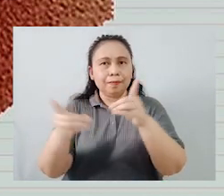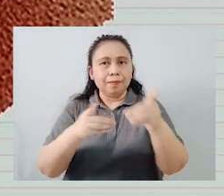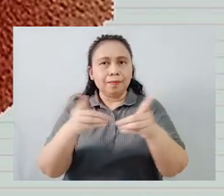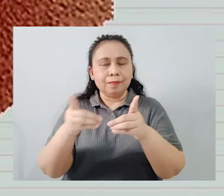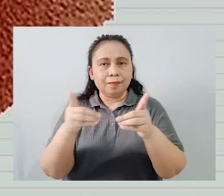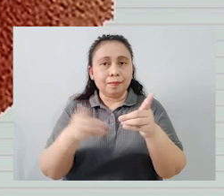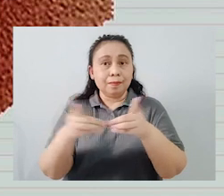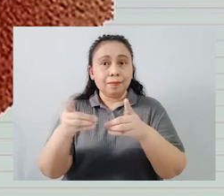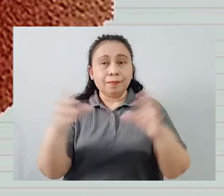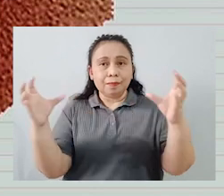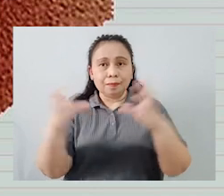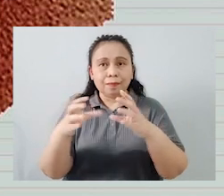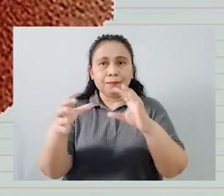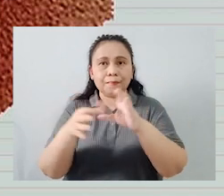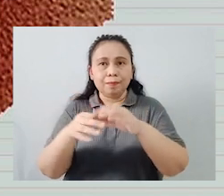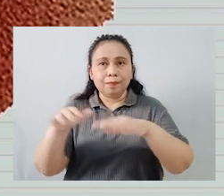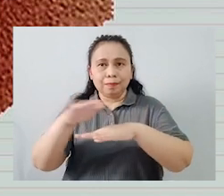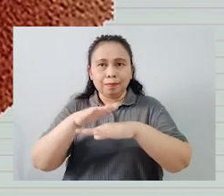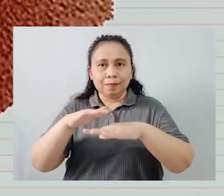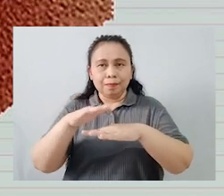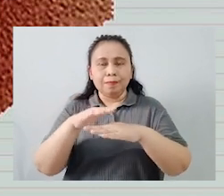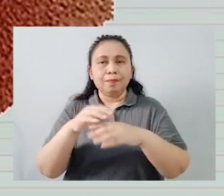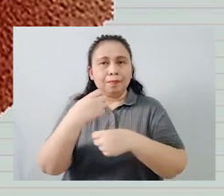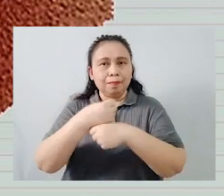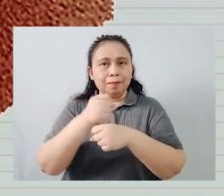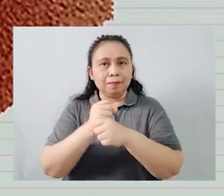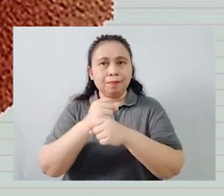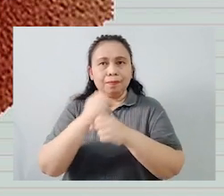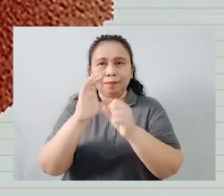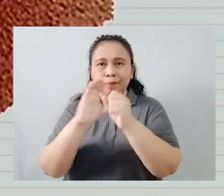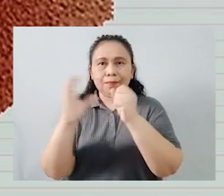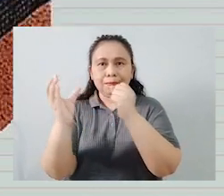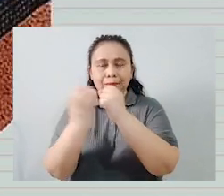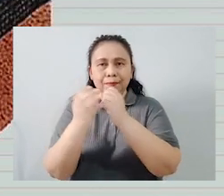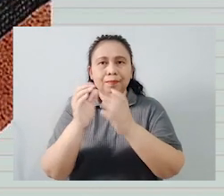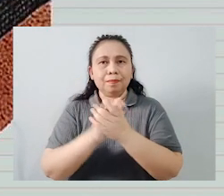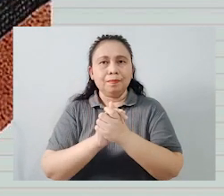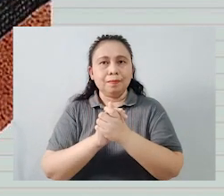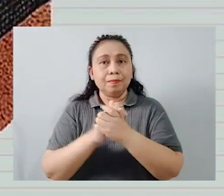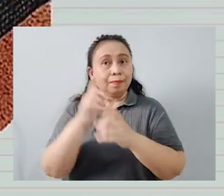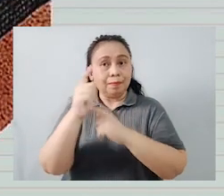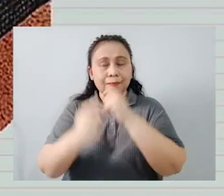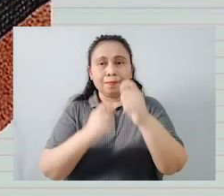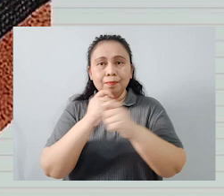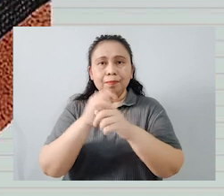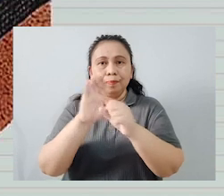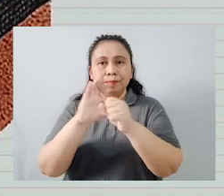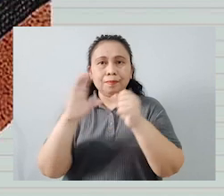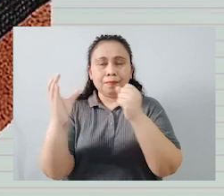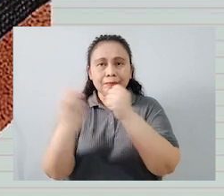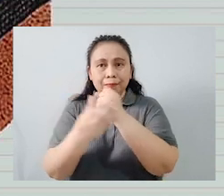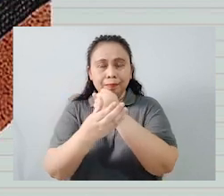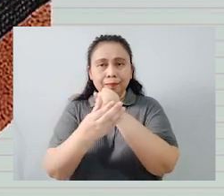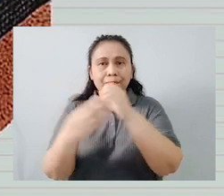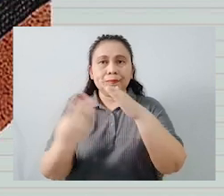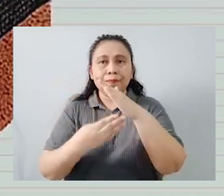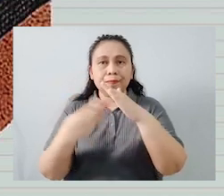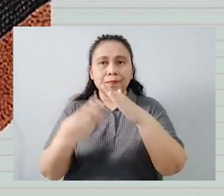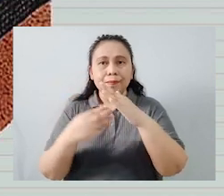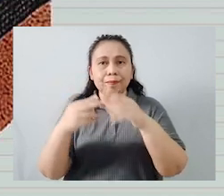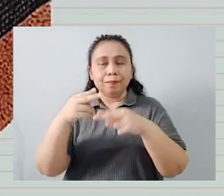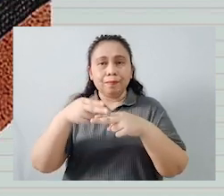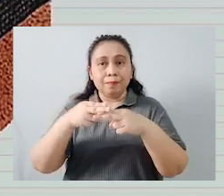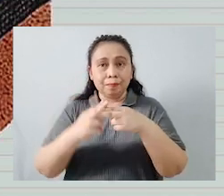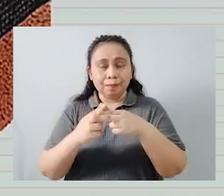the sediments that comprise the crust. These types of crust, based on its density or thickness,